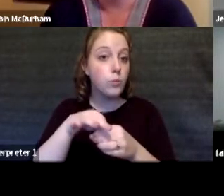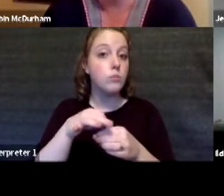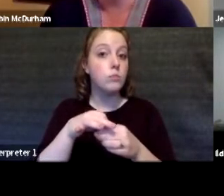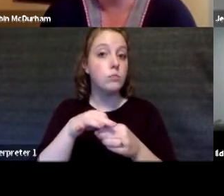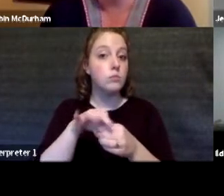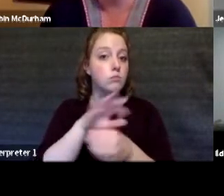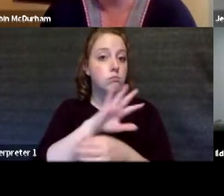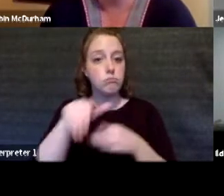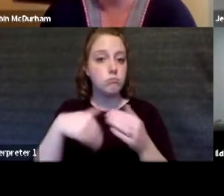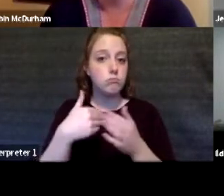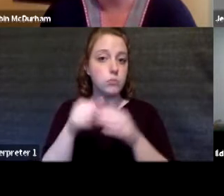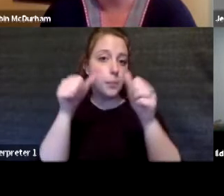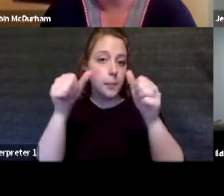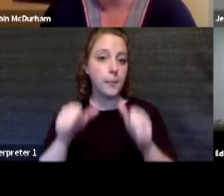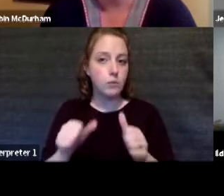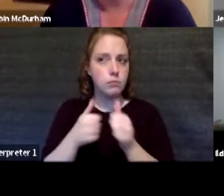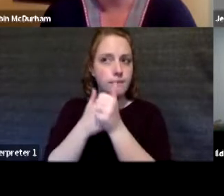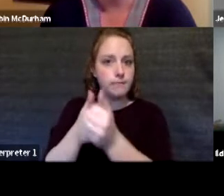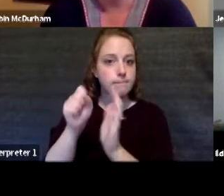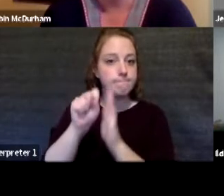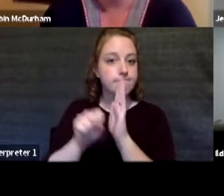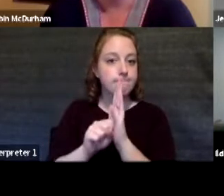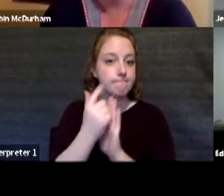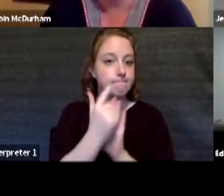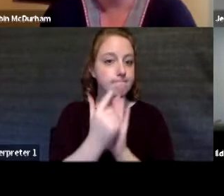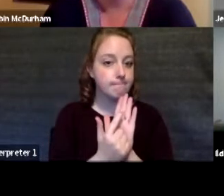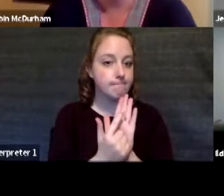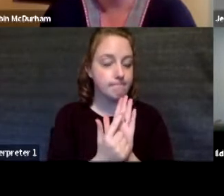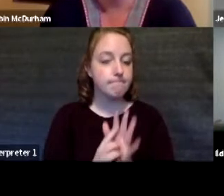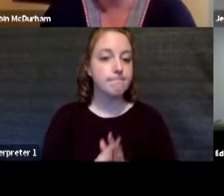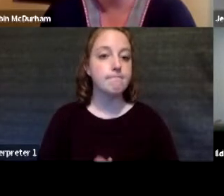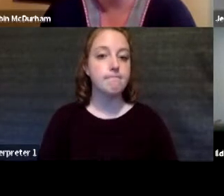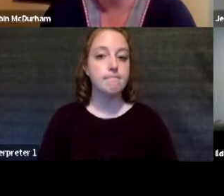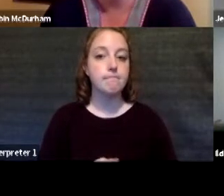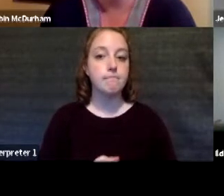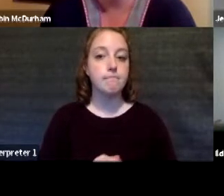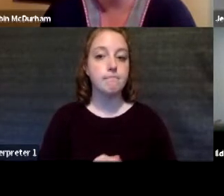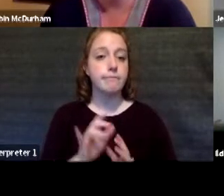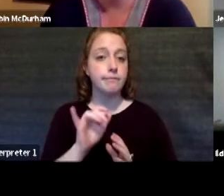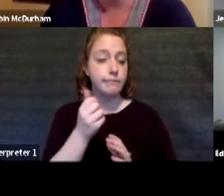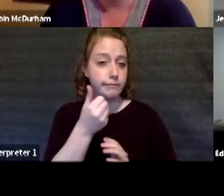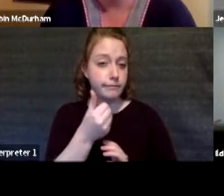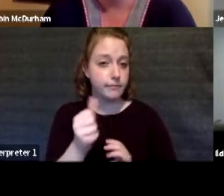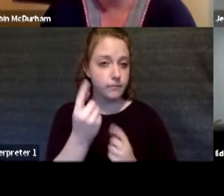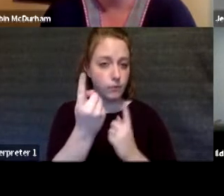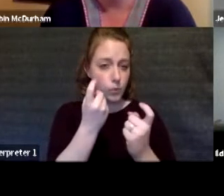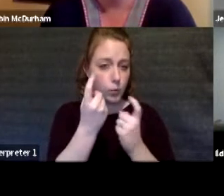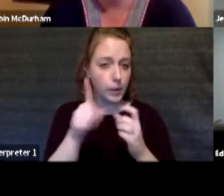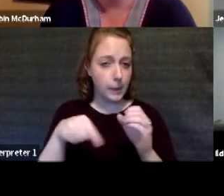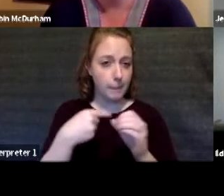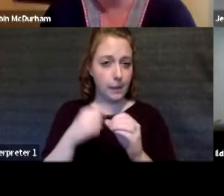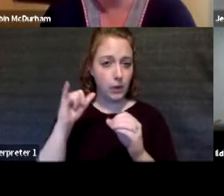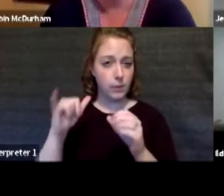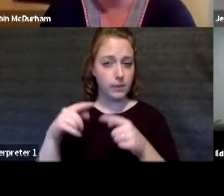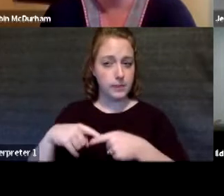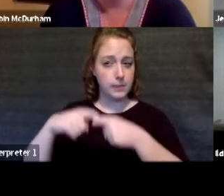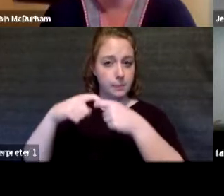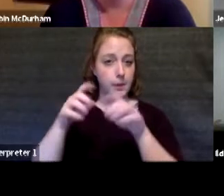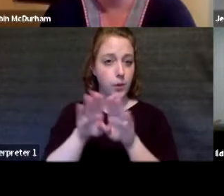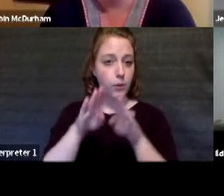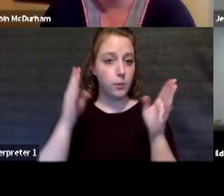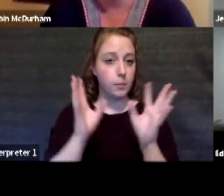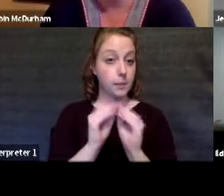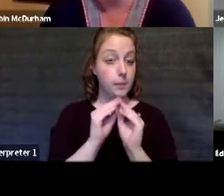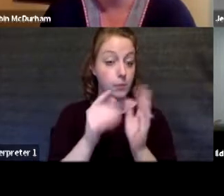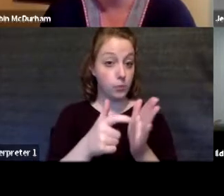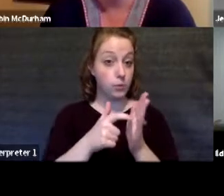in accordance with state law. Finally, if you have any questions about the suspended open meeting requirements,